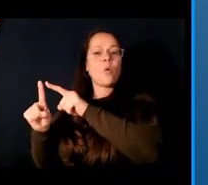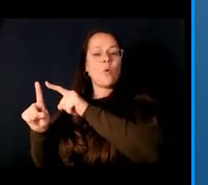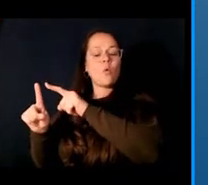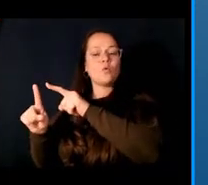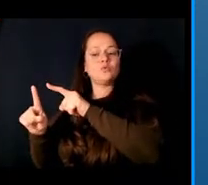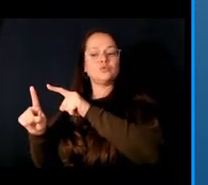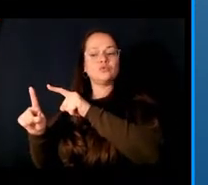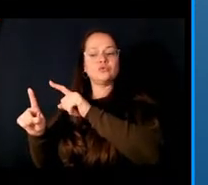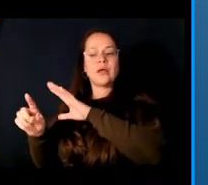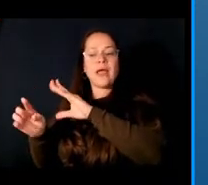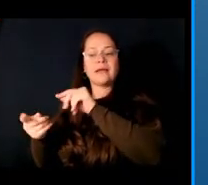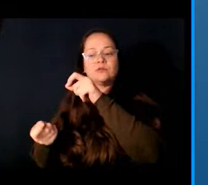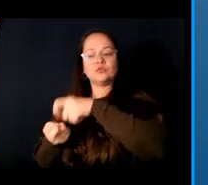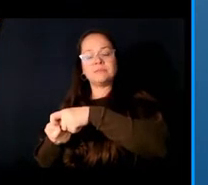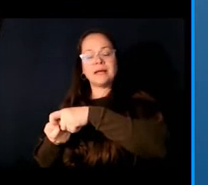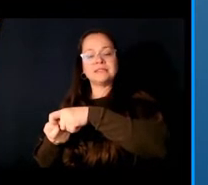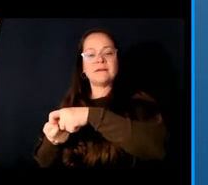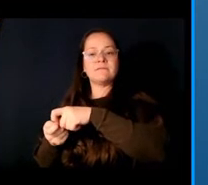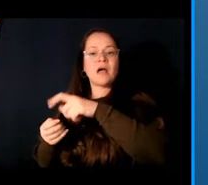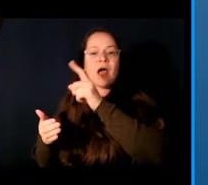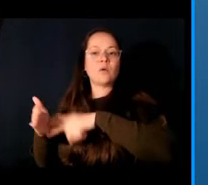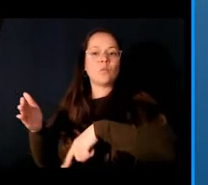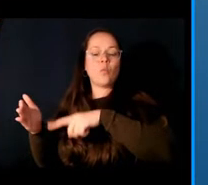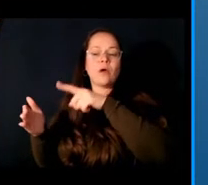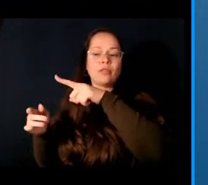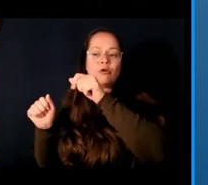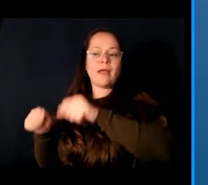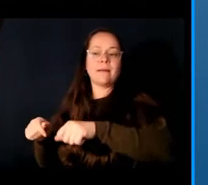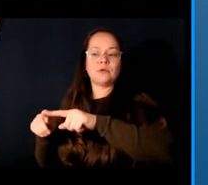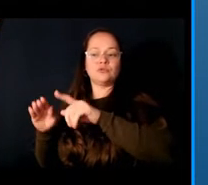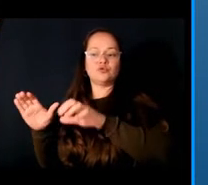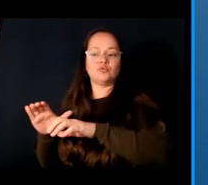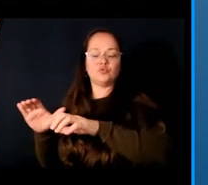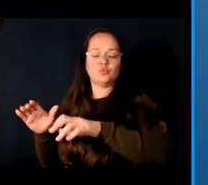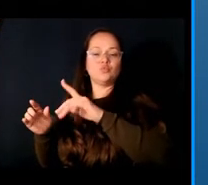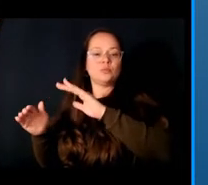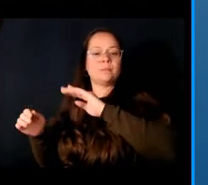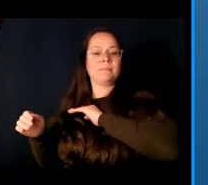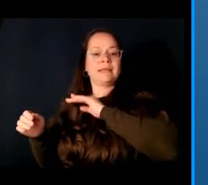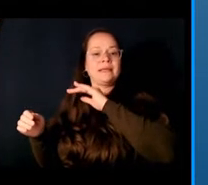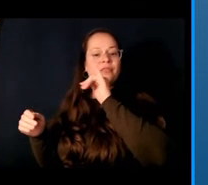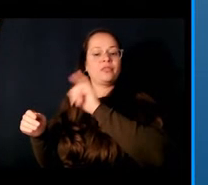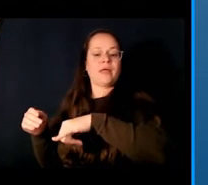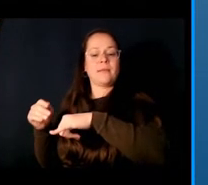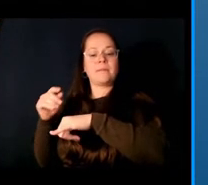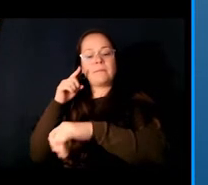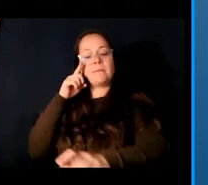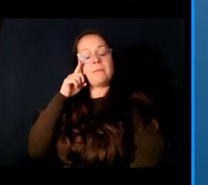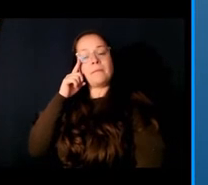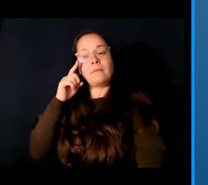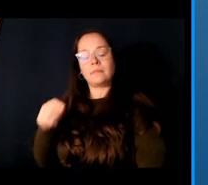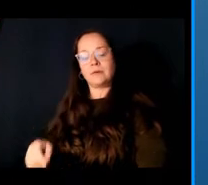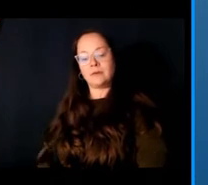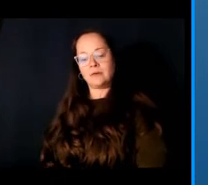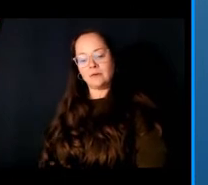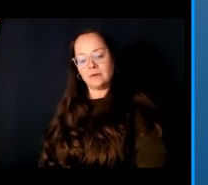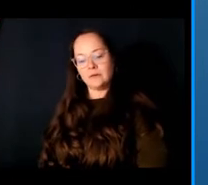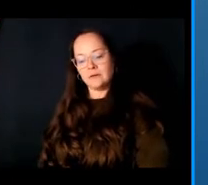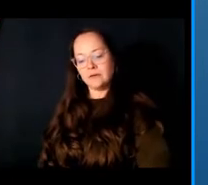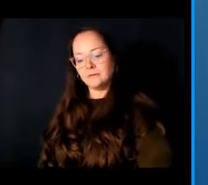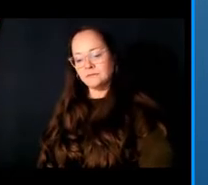specify what they're able to do to to meet them to say that